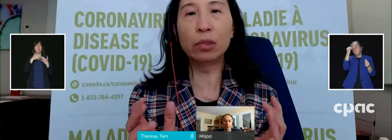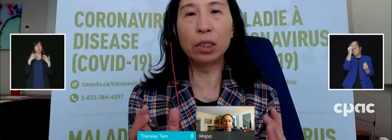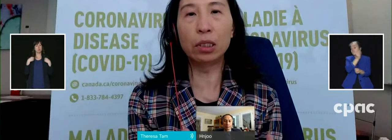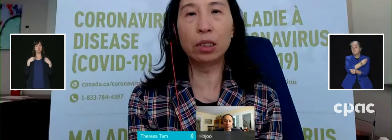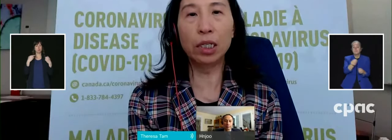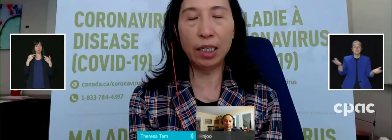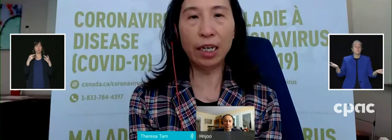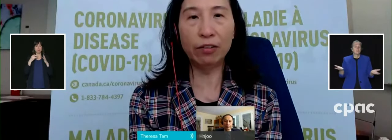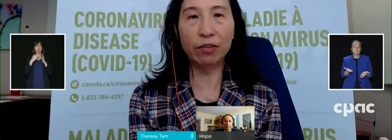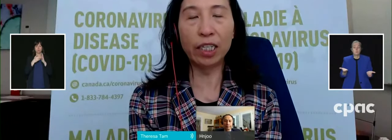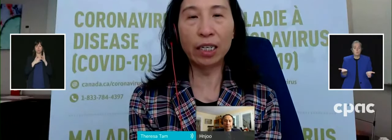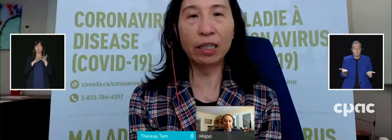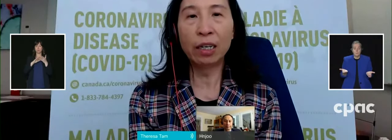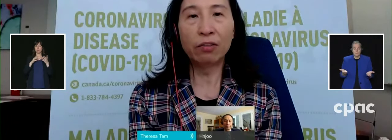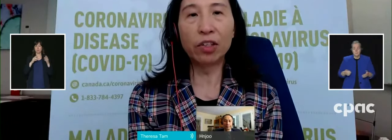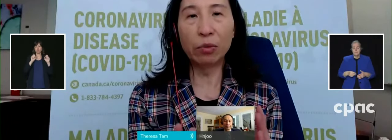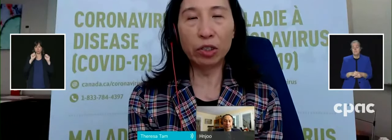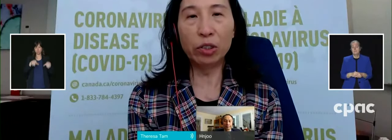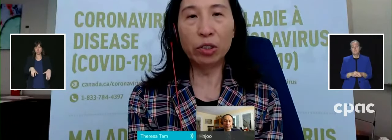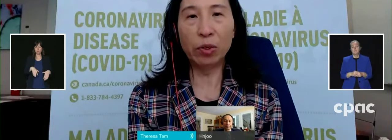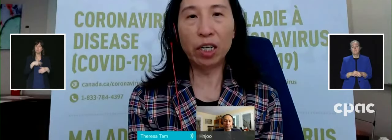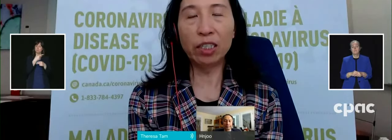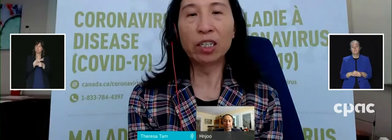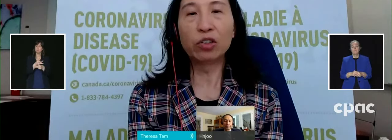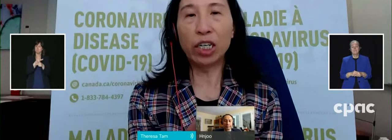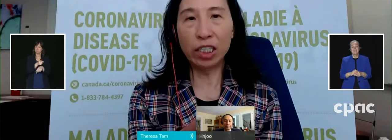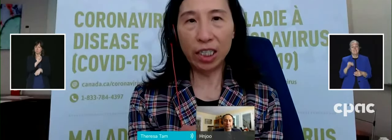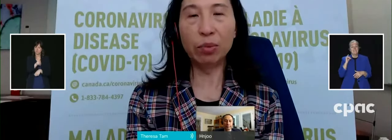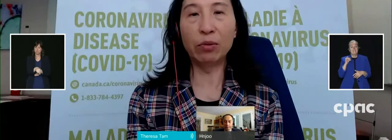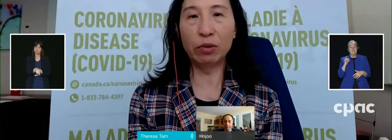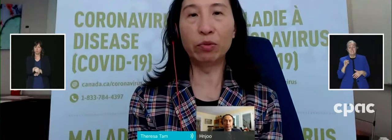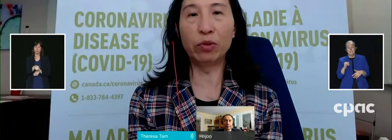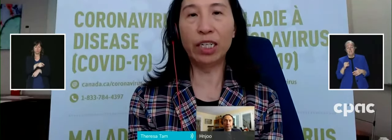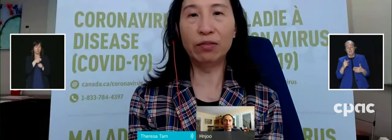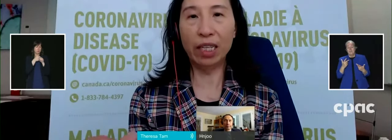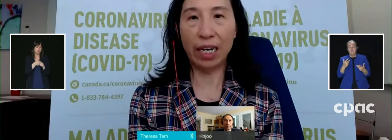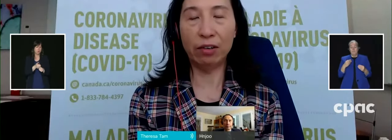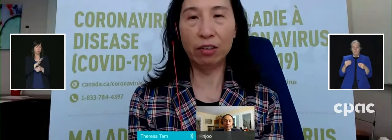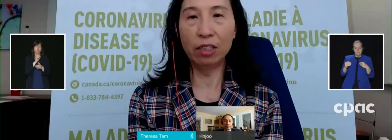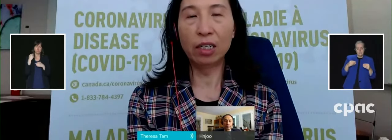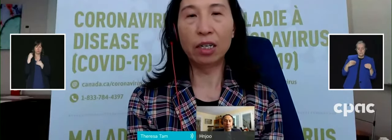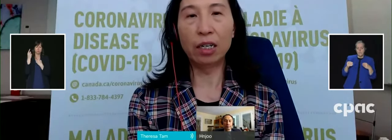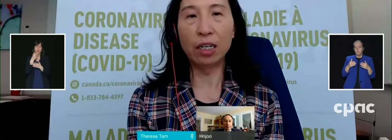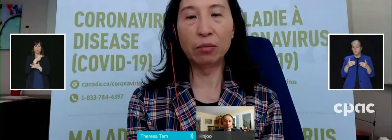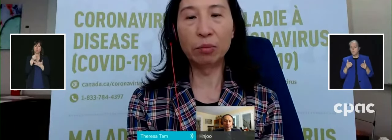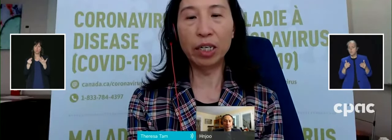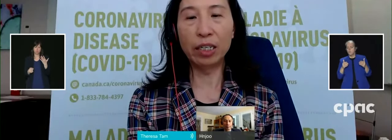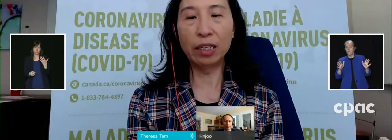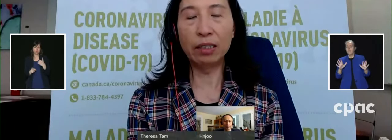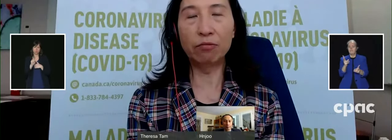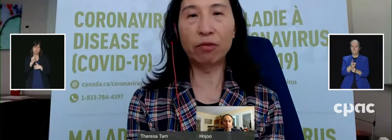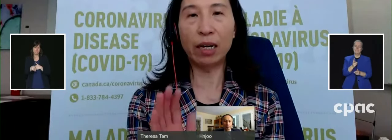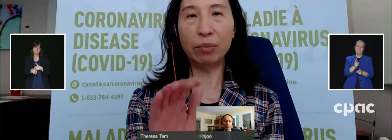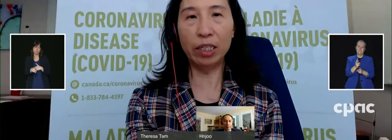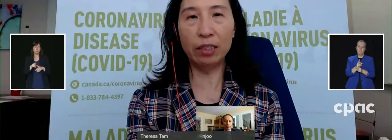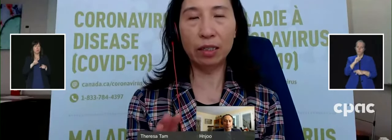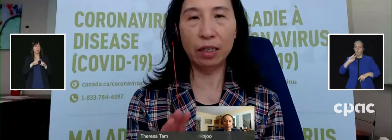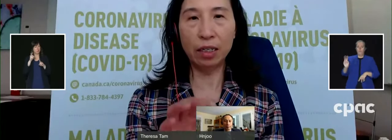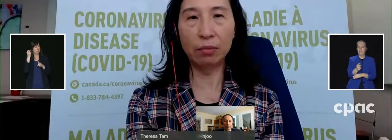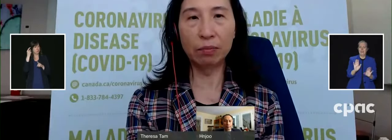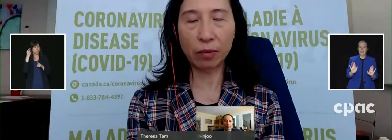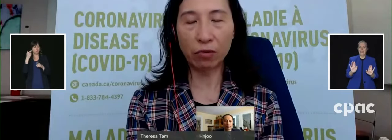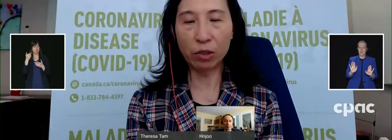it really carefully, and for the most part, try to keep up with what you have now. But this